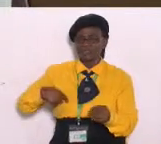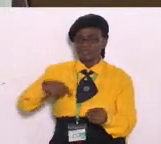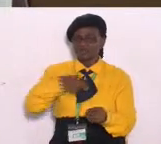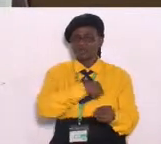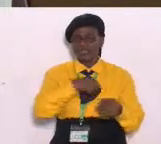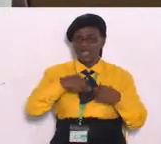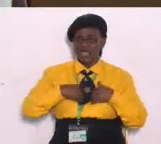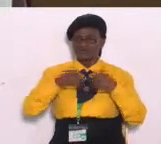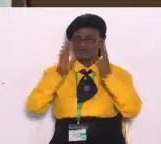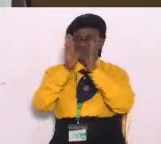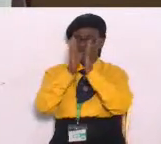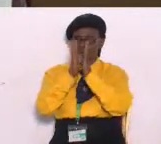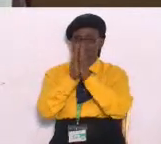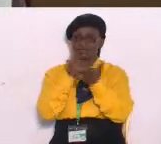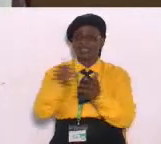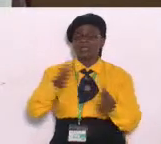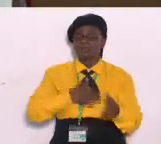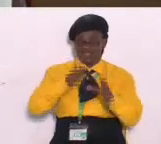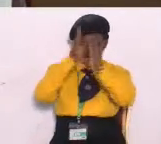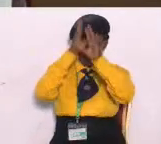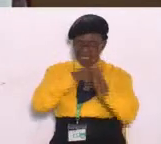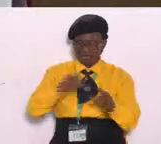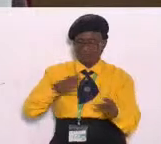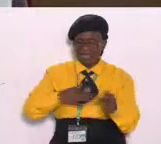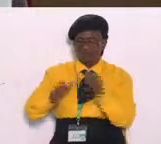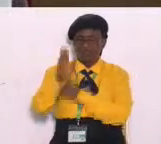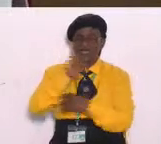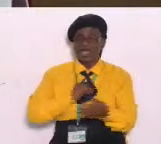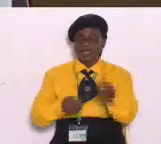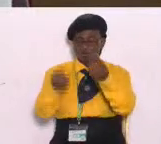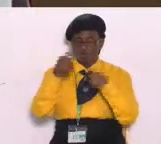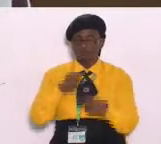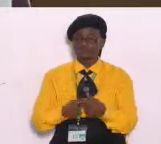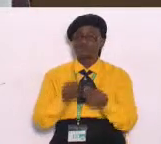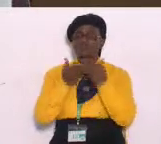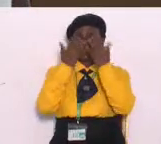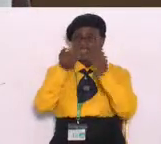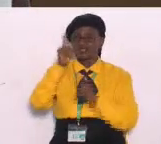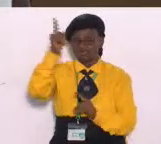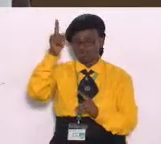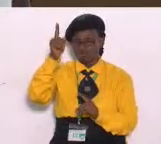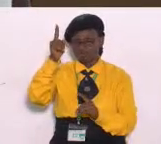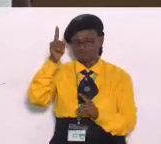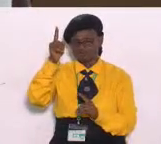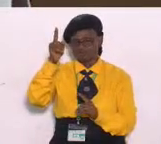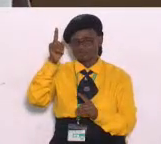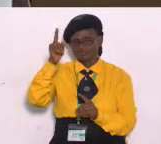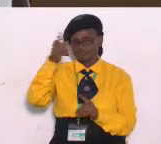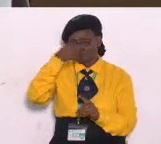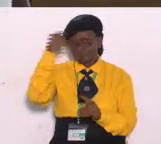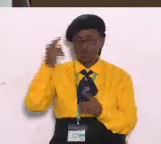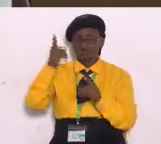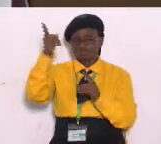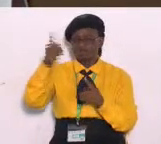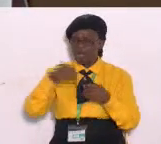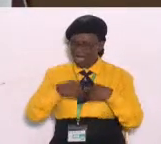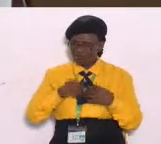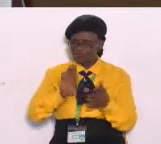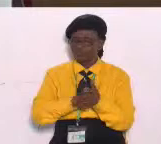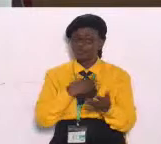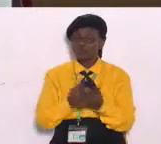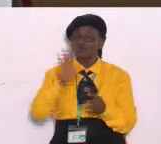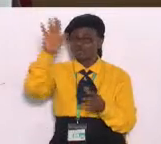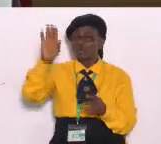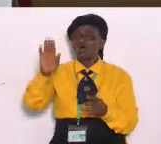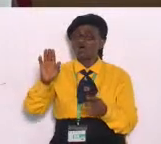My Father and my God, I want to thank you because you have proved yourself